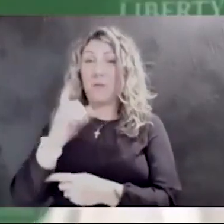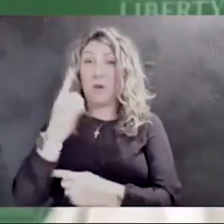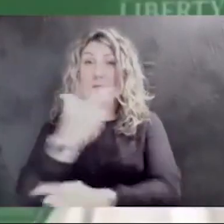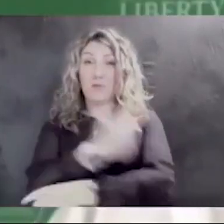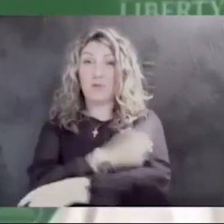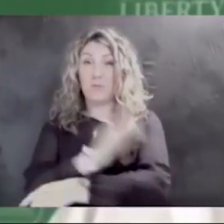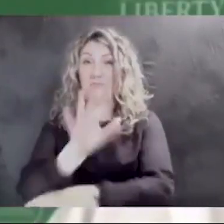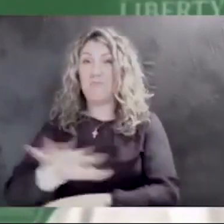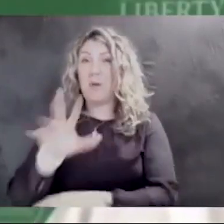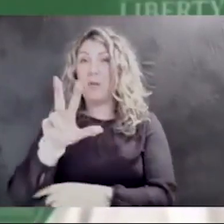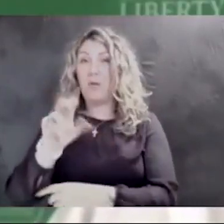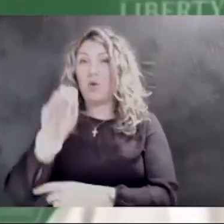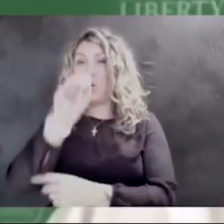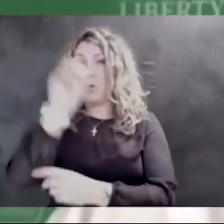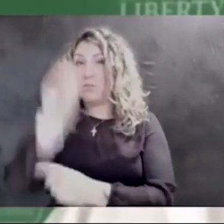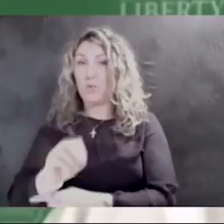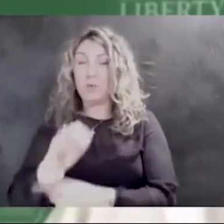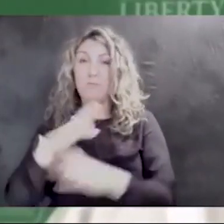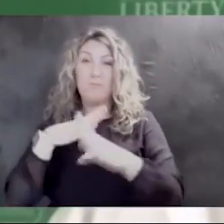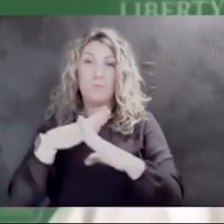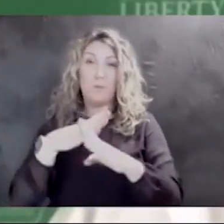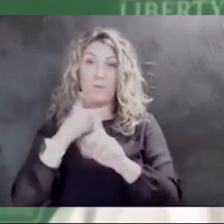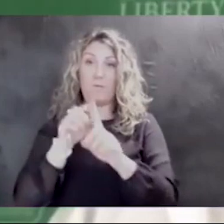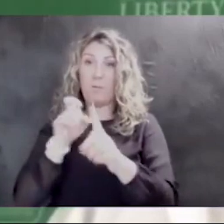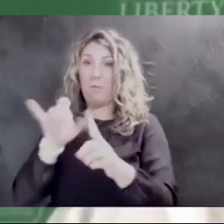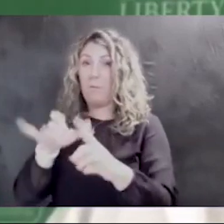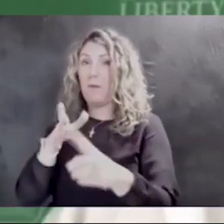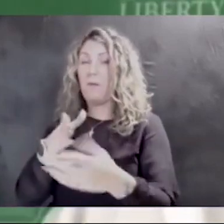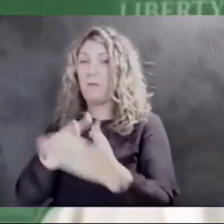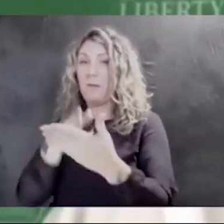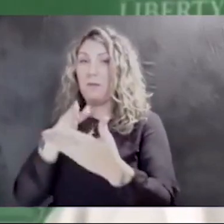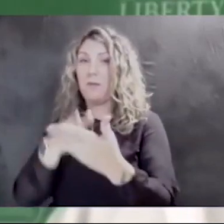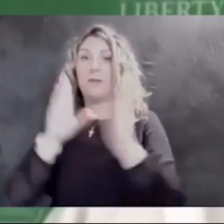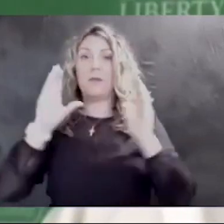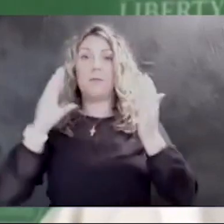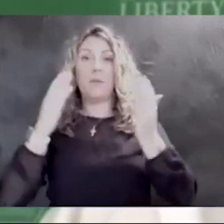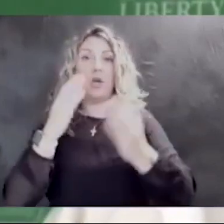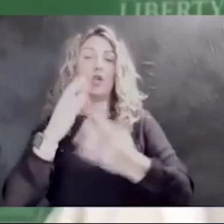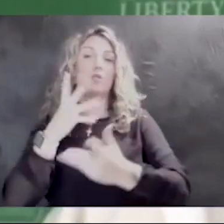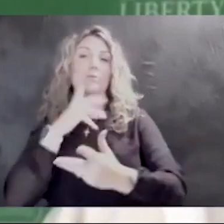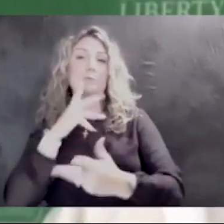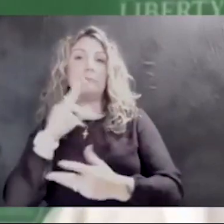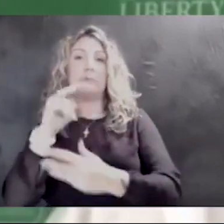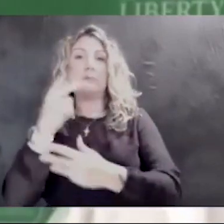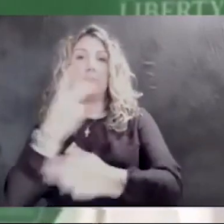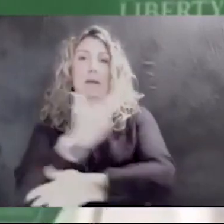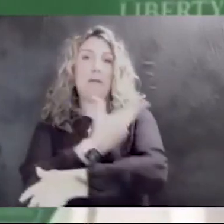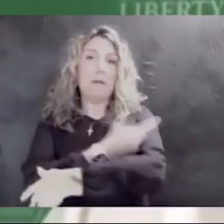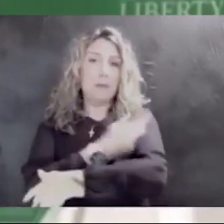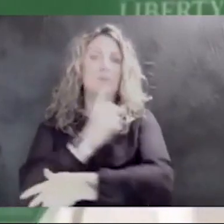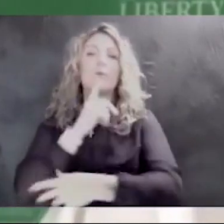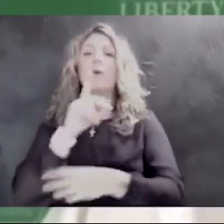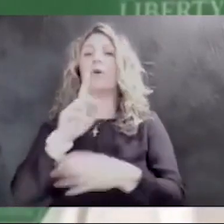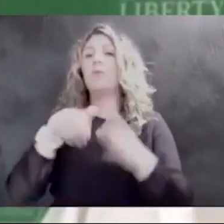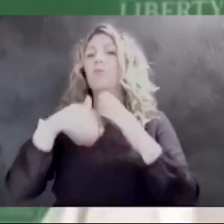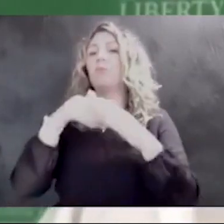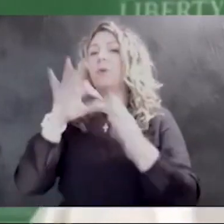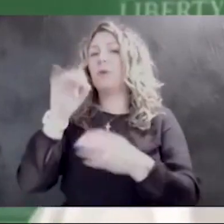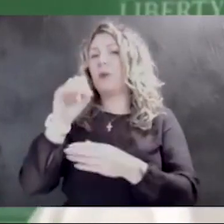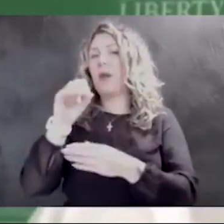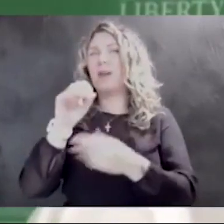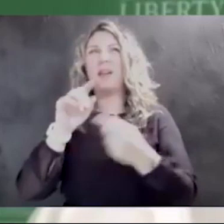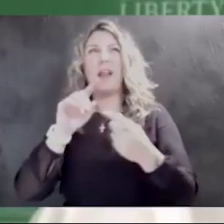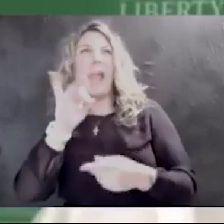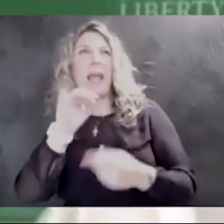about 30% protective as compared to getting the second dose, which gets it all the way close to 90%, 80 to